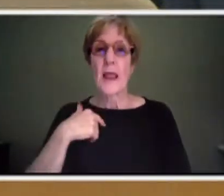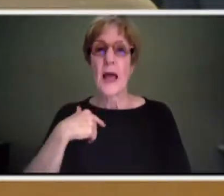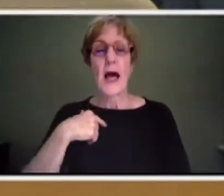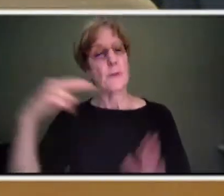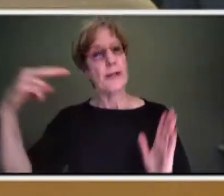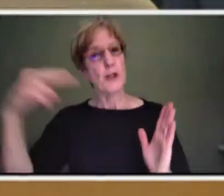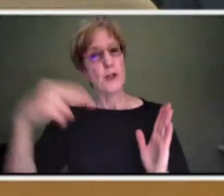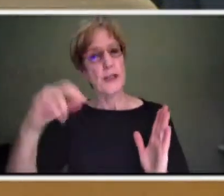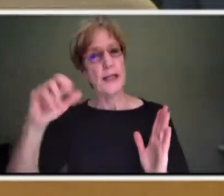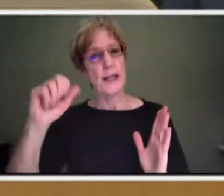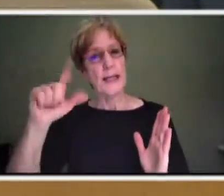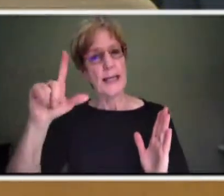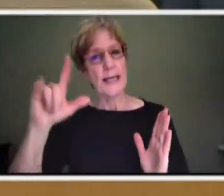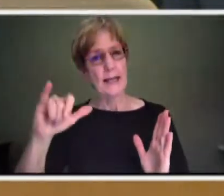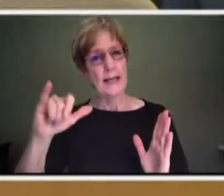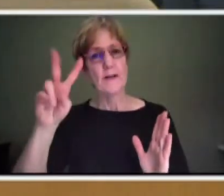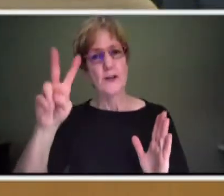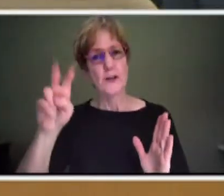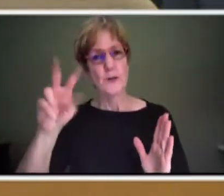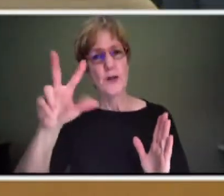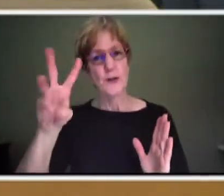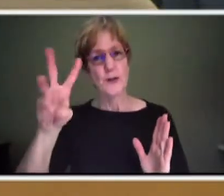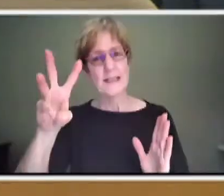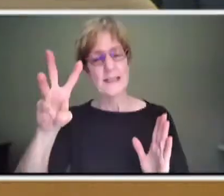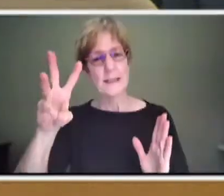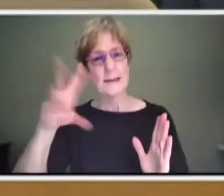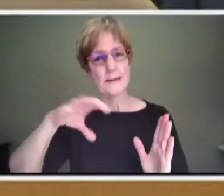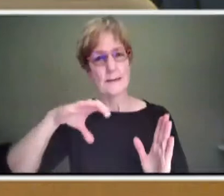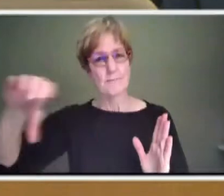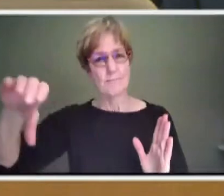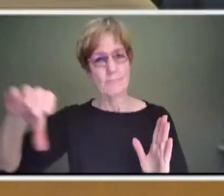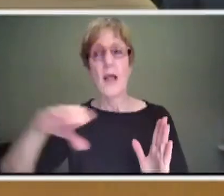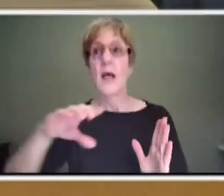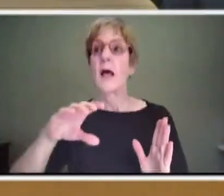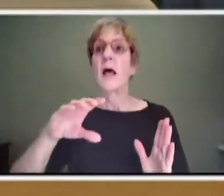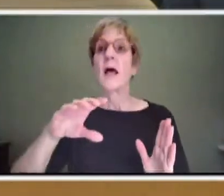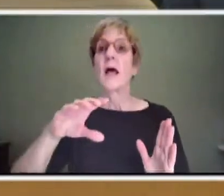for 236 units. There is